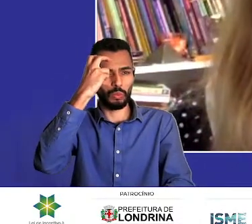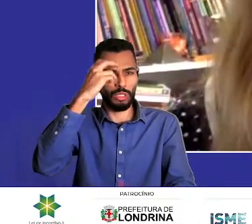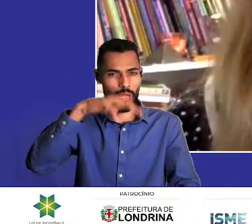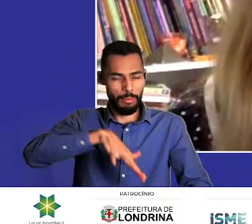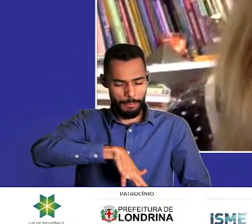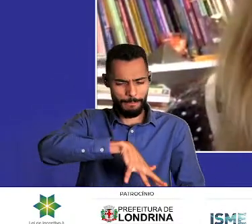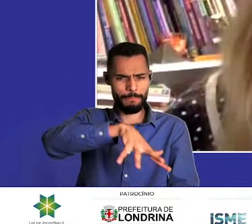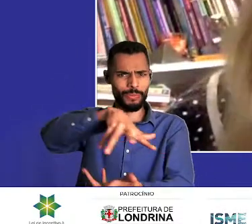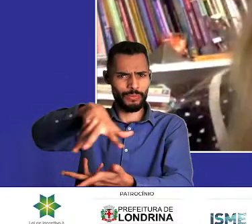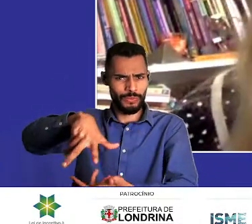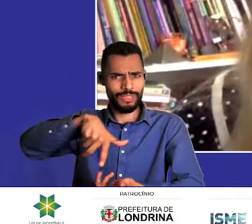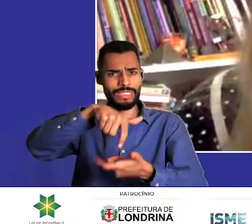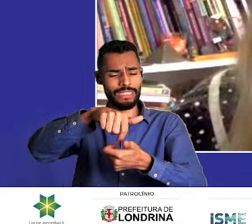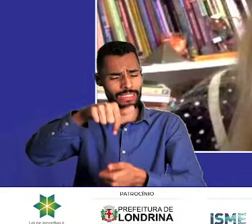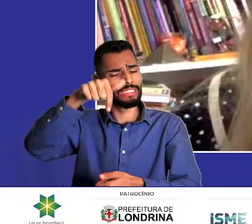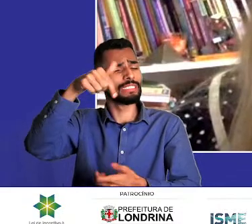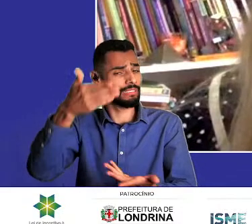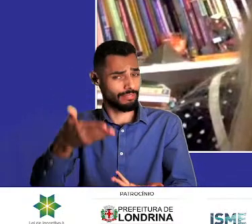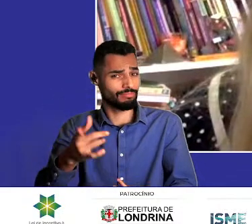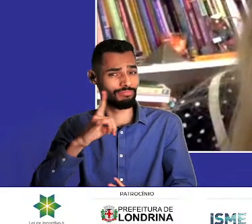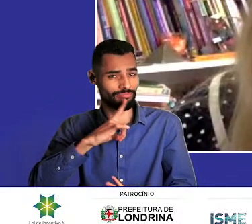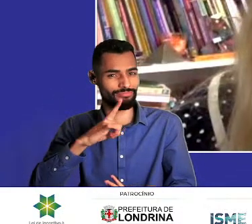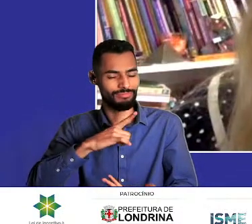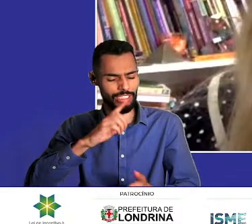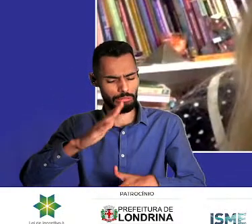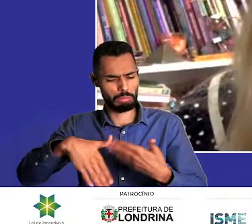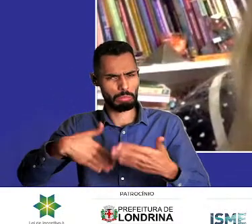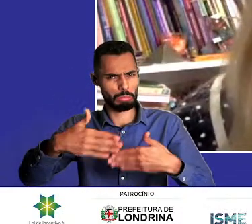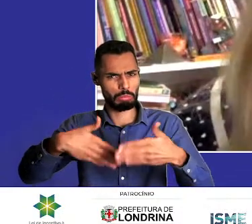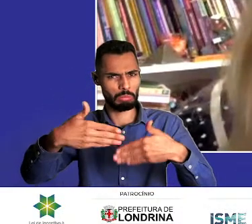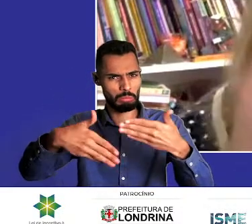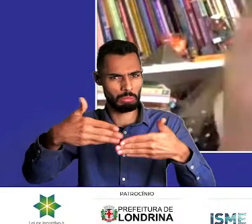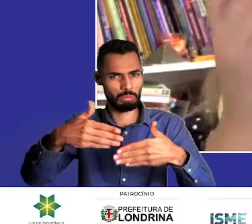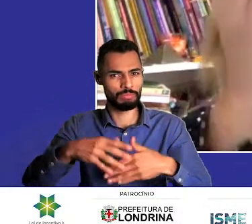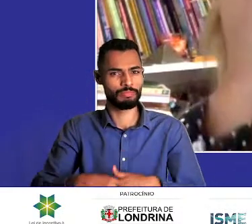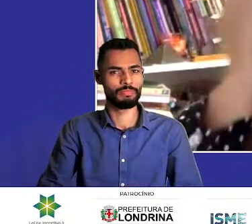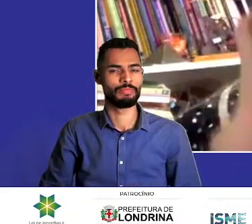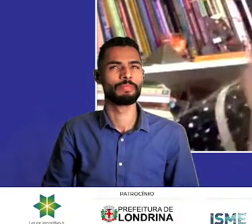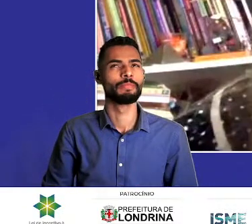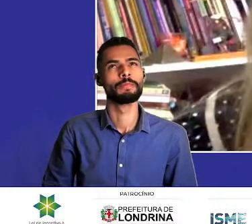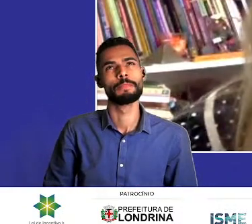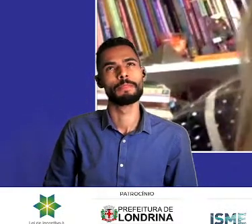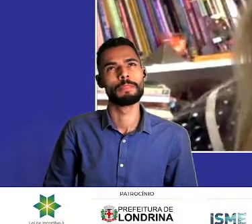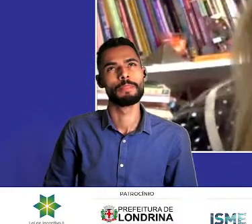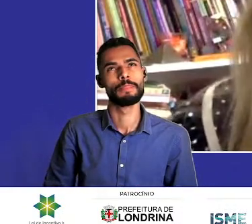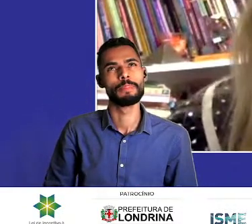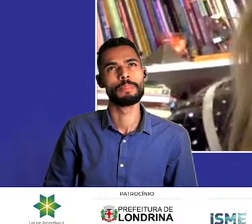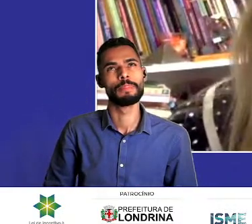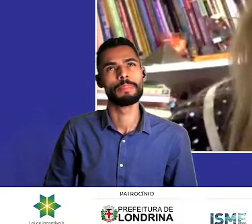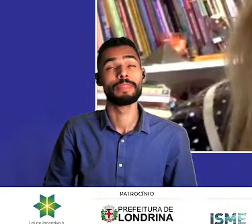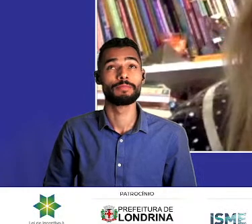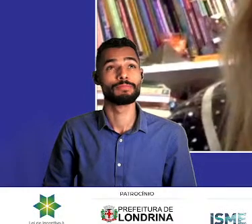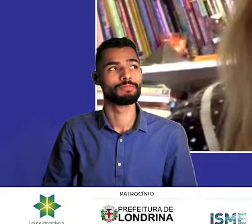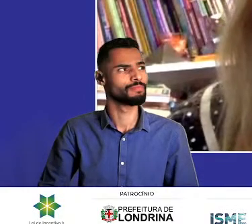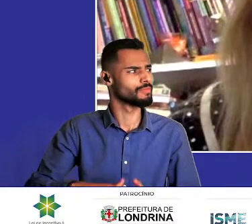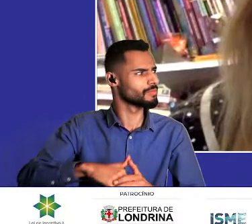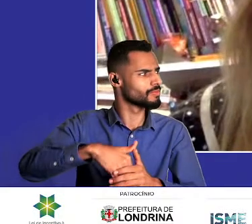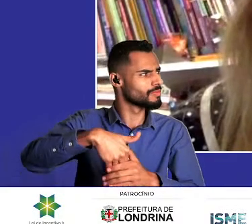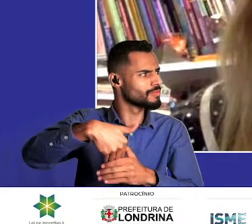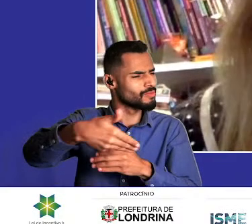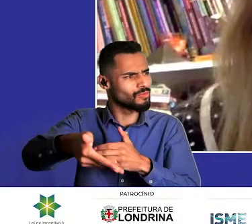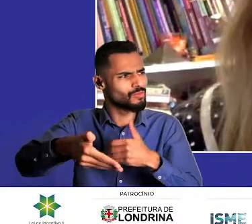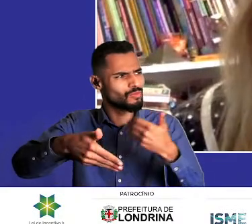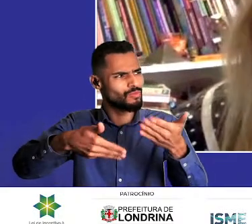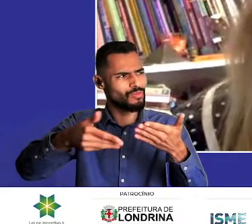debates, both in the government spheres and the scope of university. the debate about the centrality